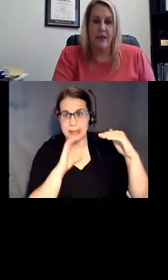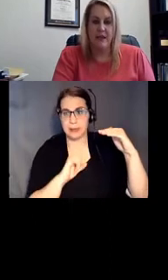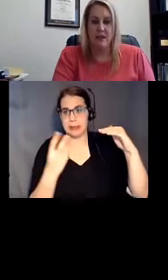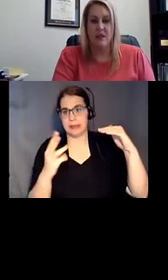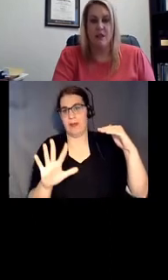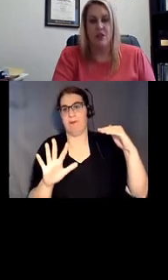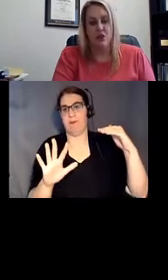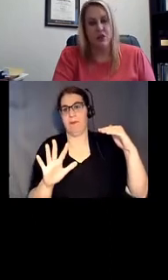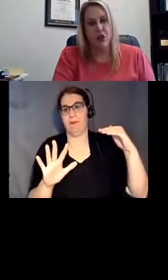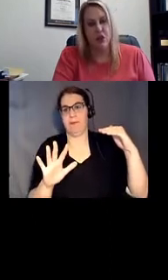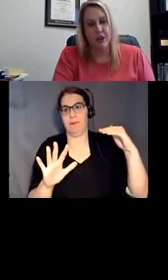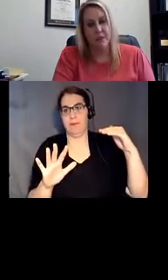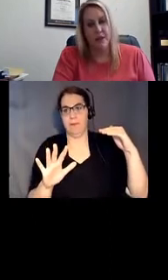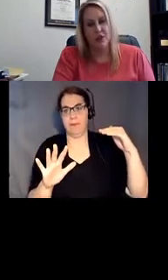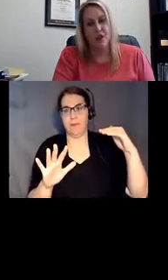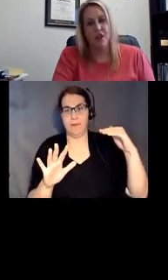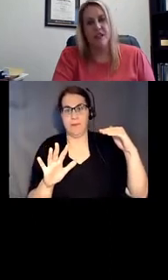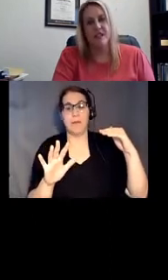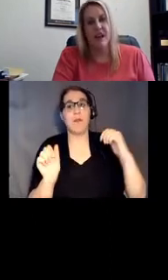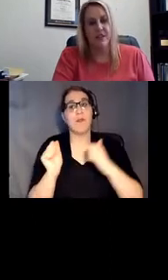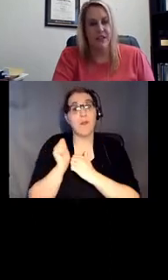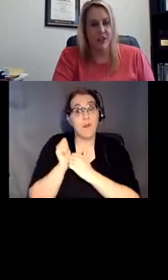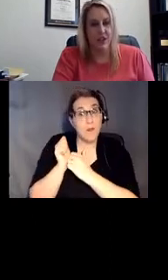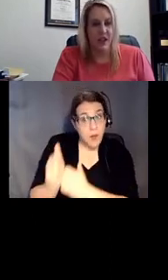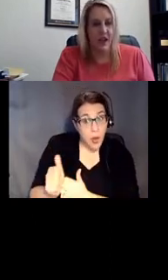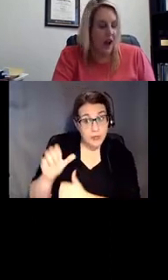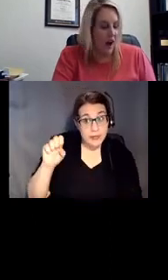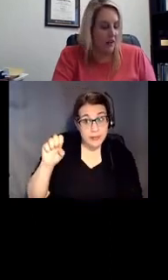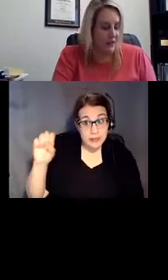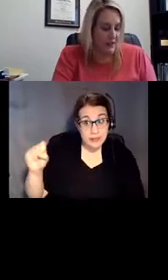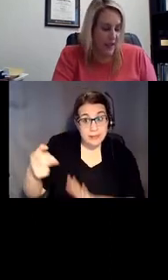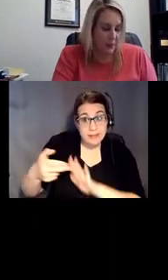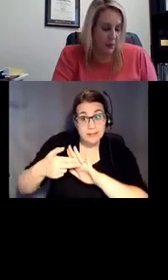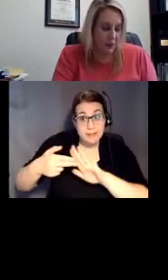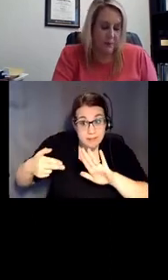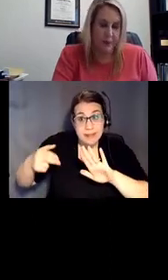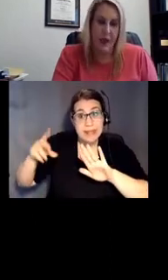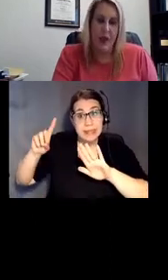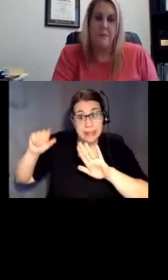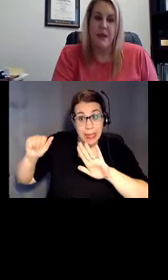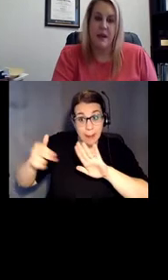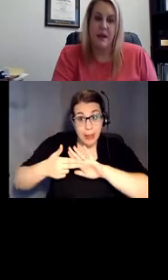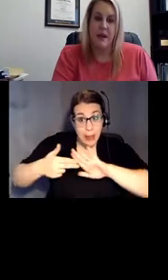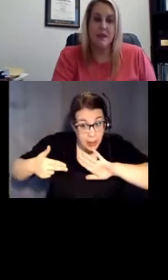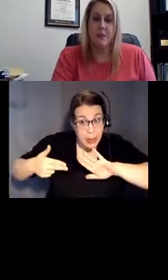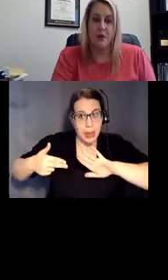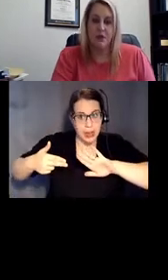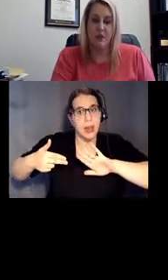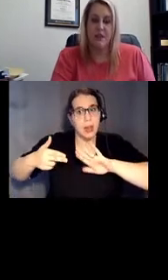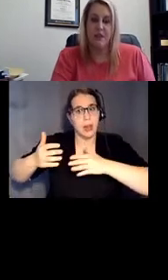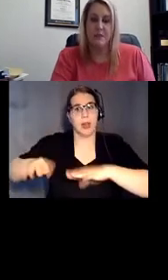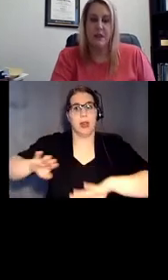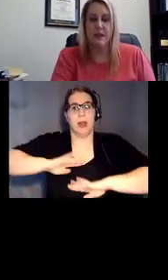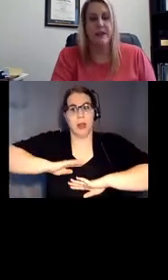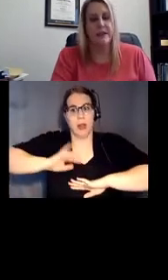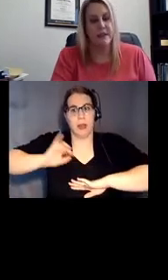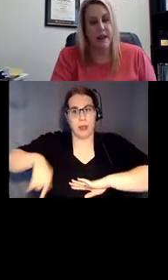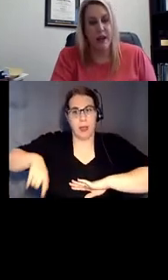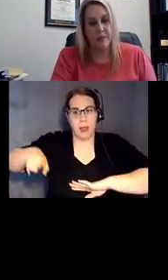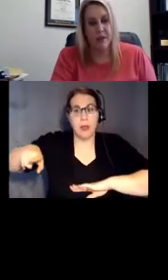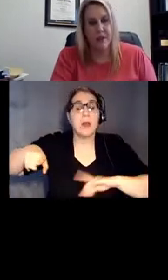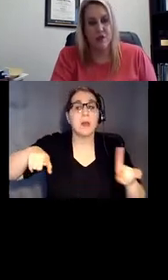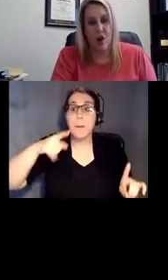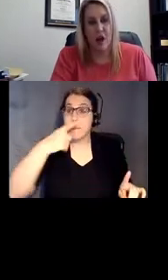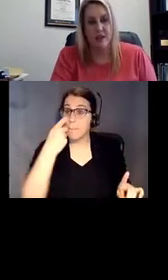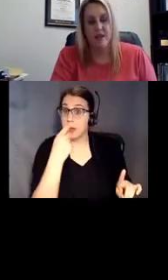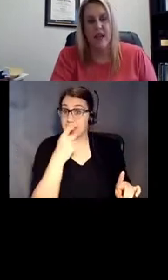who meets the Social Security Administration's definition of disabled. Because the person with the disability is setting